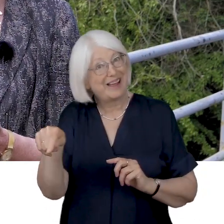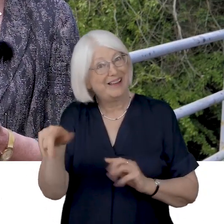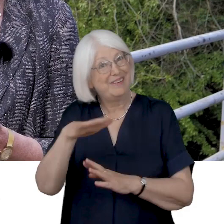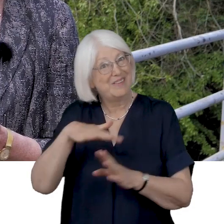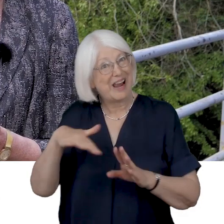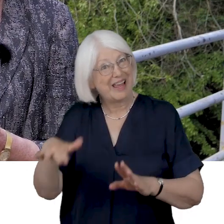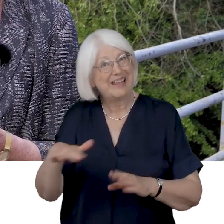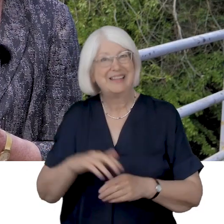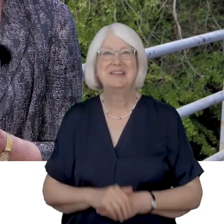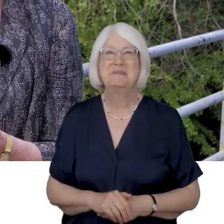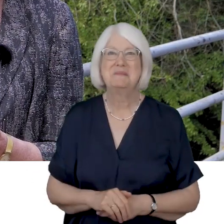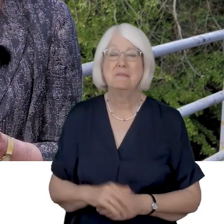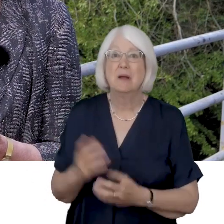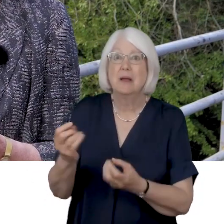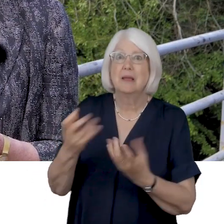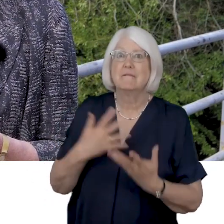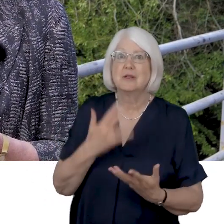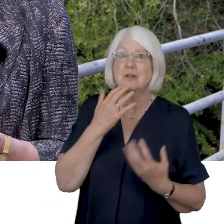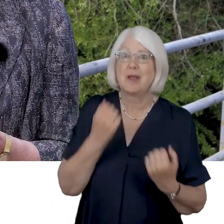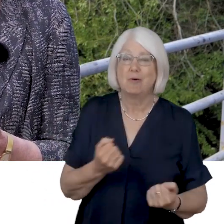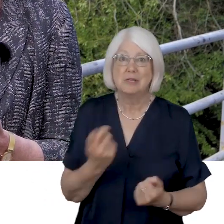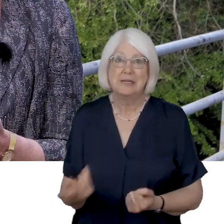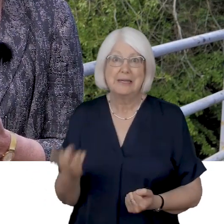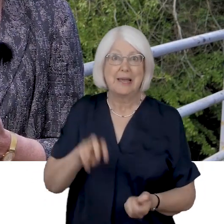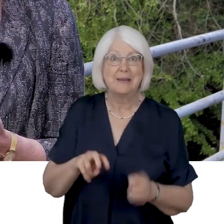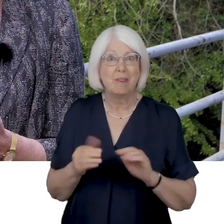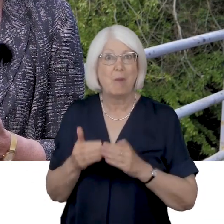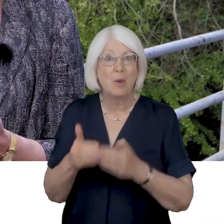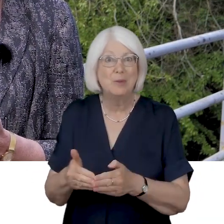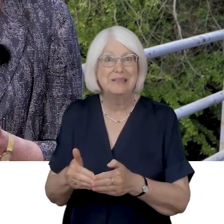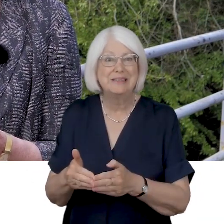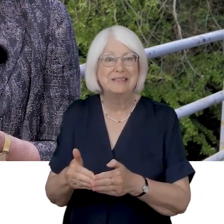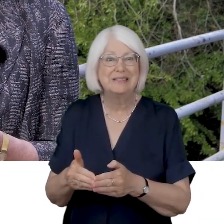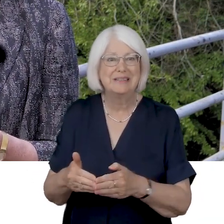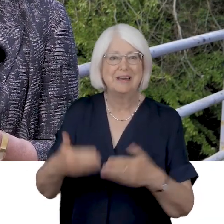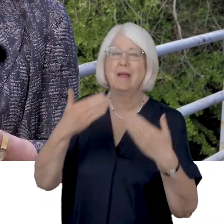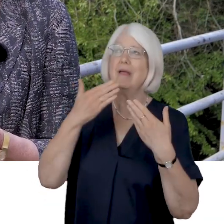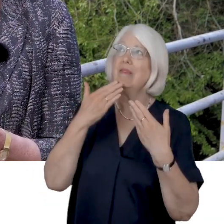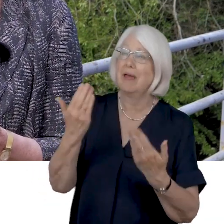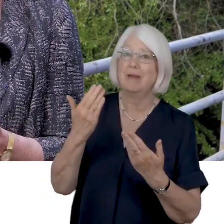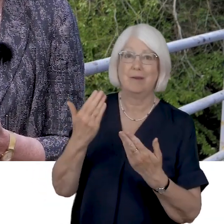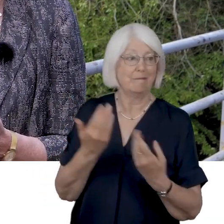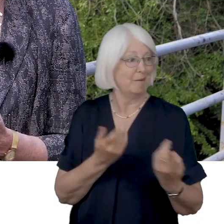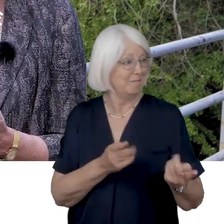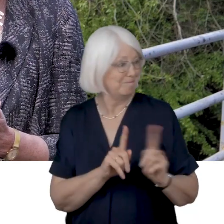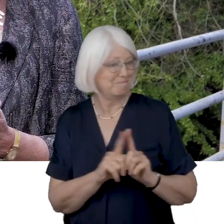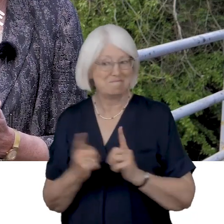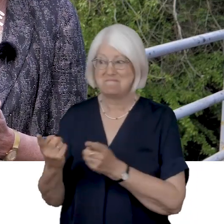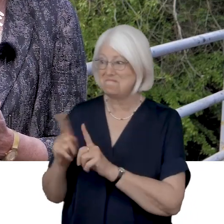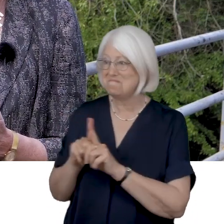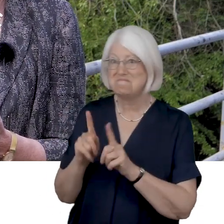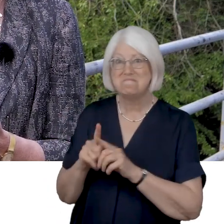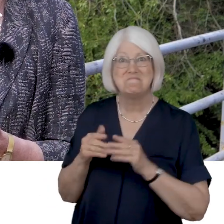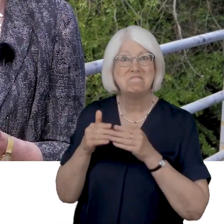of the lake. Give us courage to get in the boat. Thank